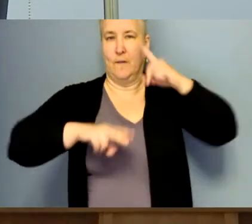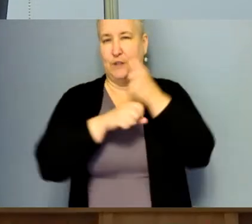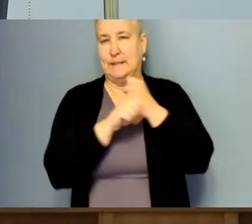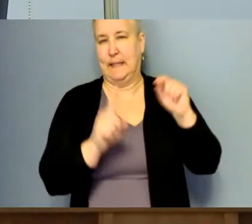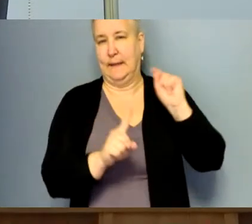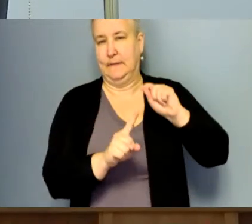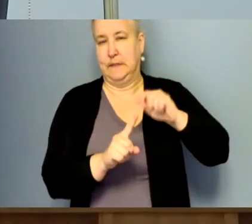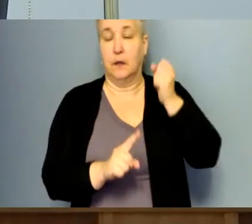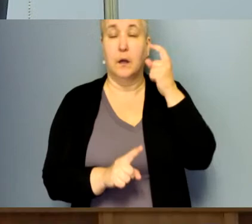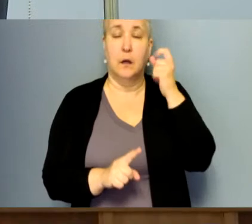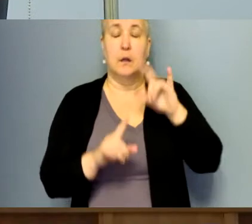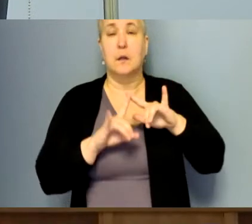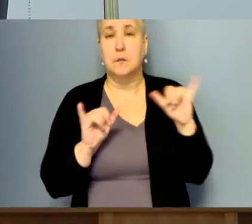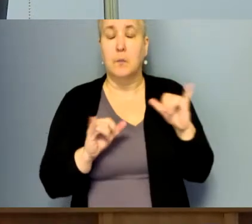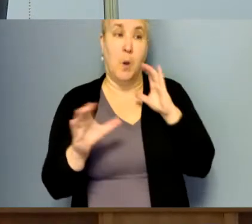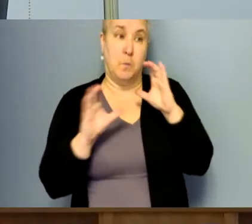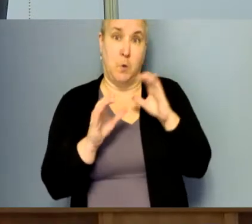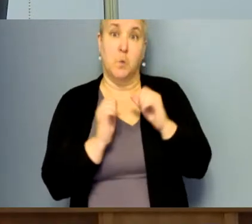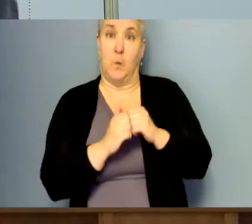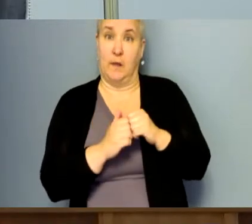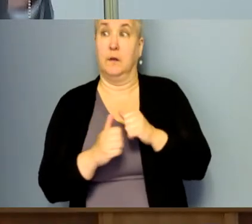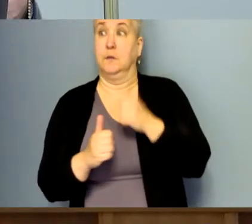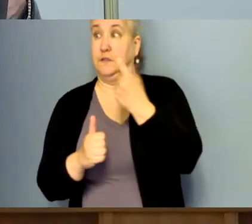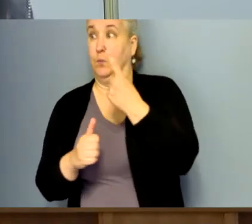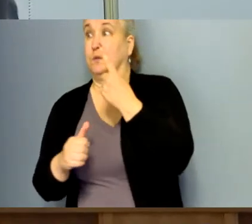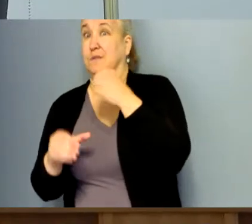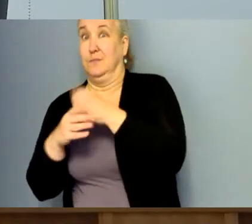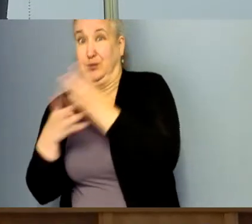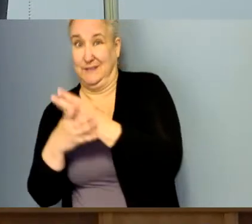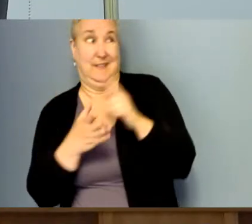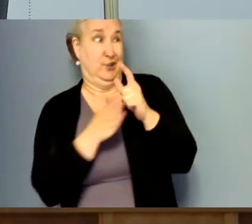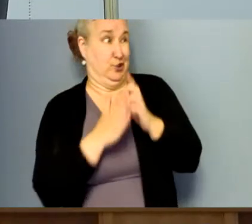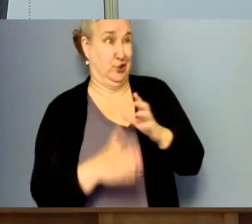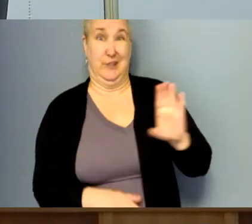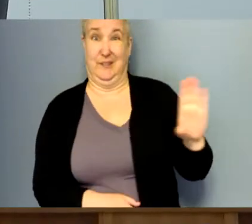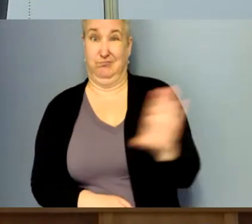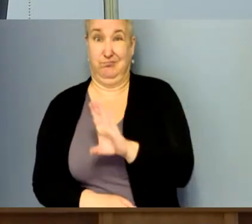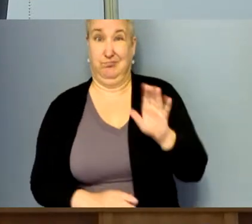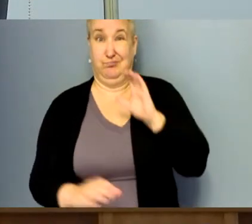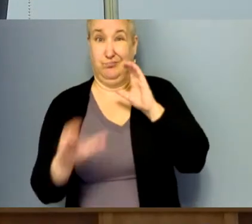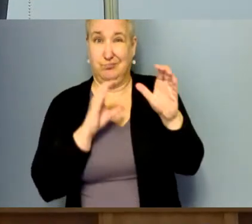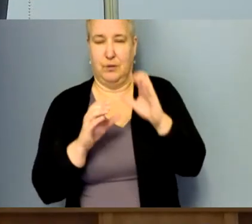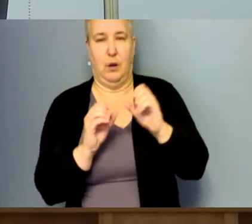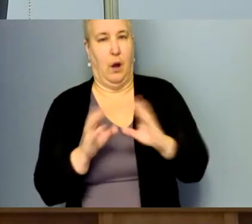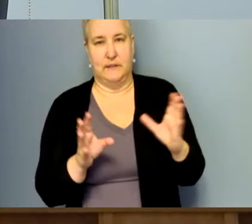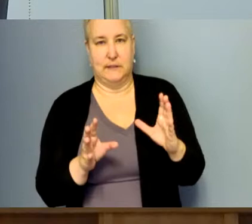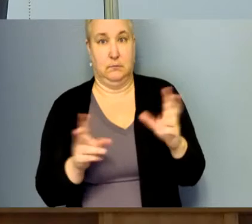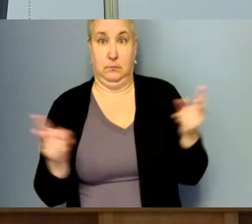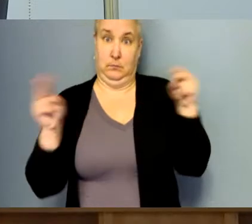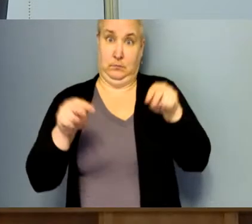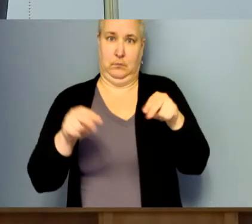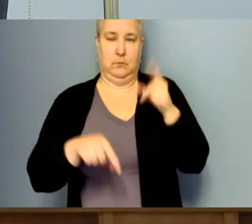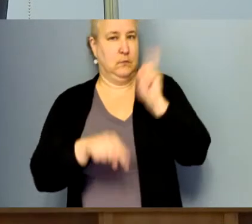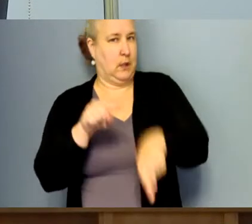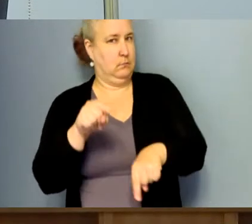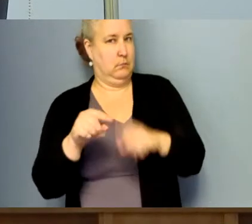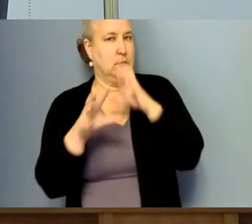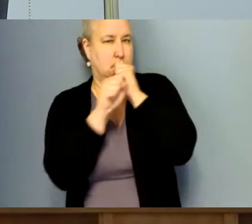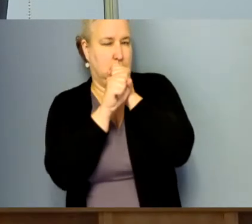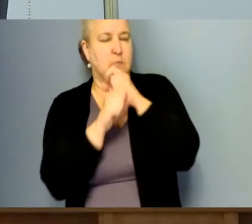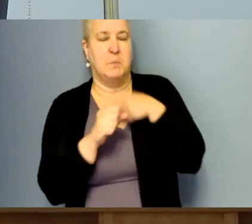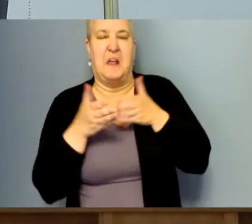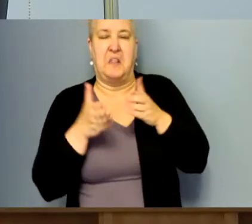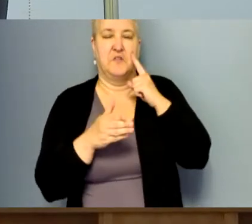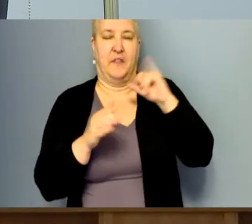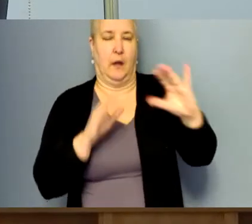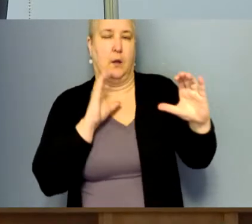reasons, but, you know, communications between anybody who's in the prison and their attorney, you know, obviously can't be monitored. And so this allows for that kind of